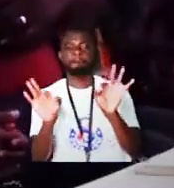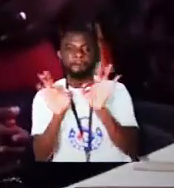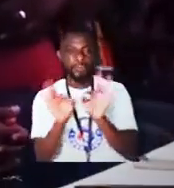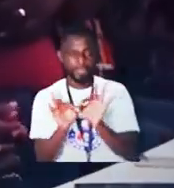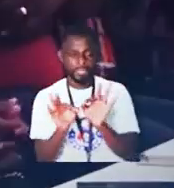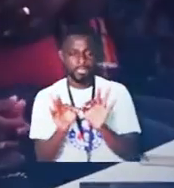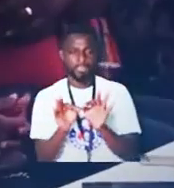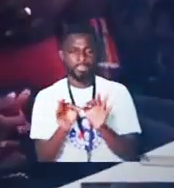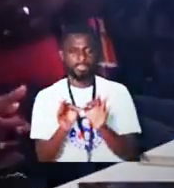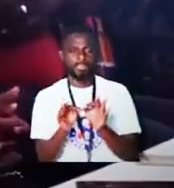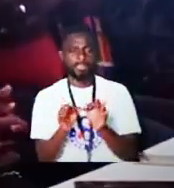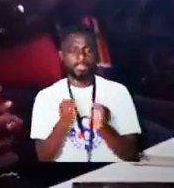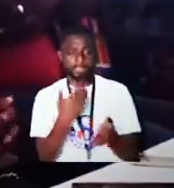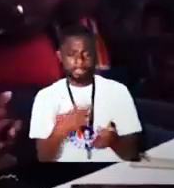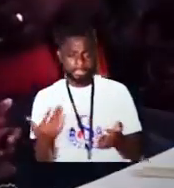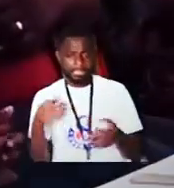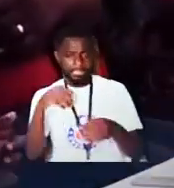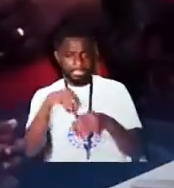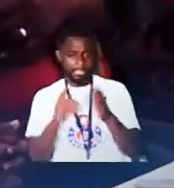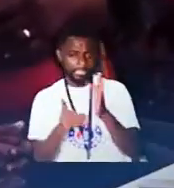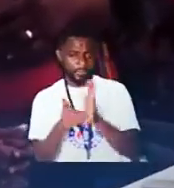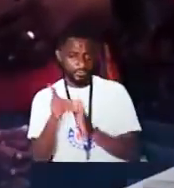the development of a nation